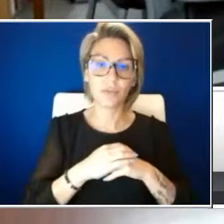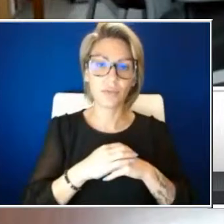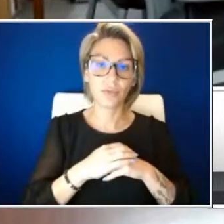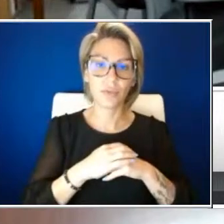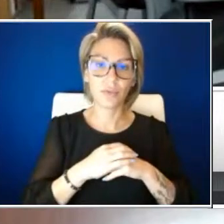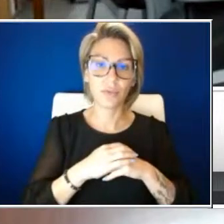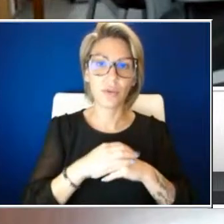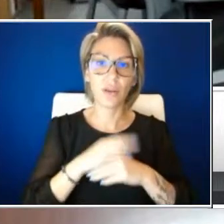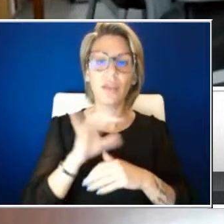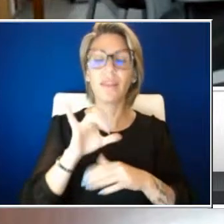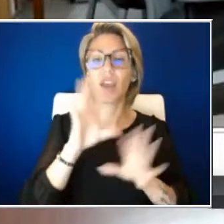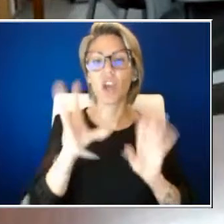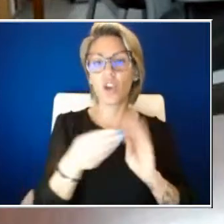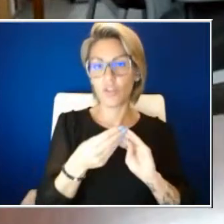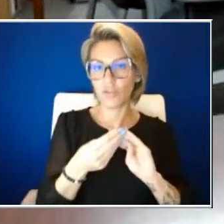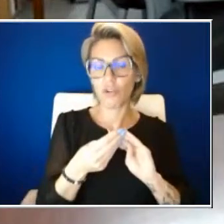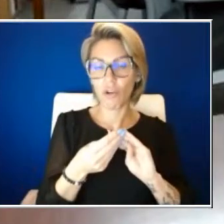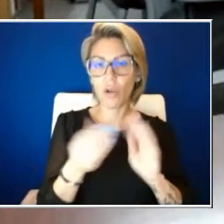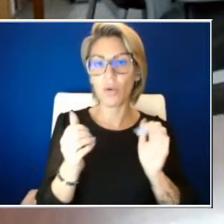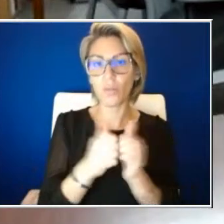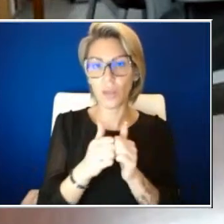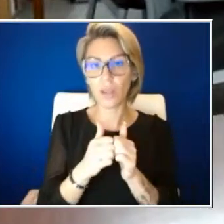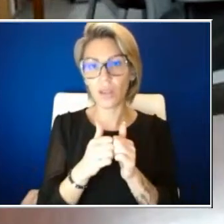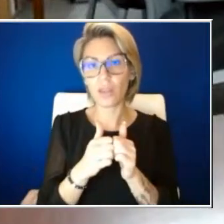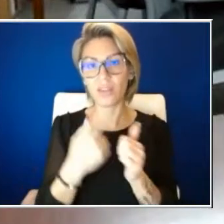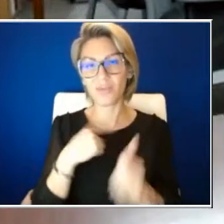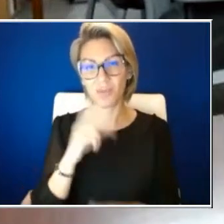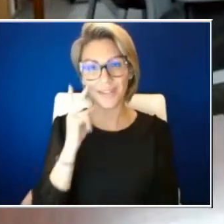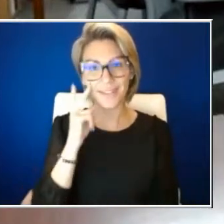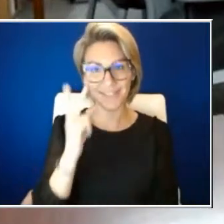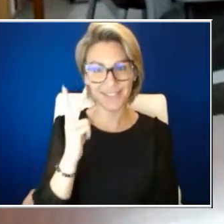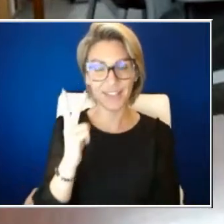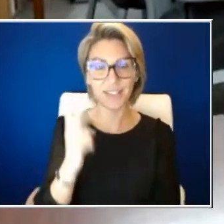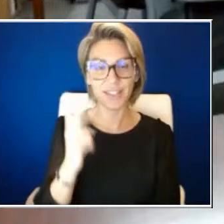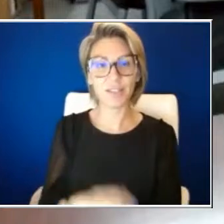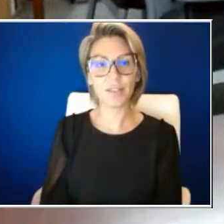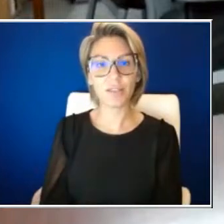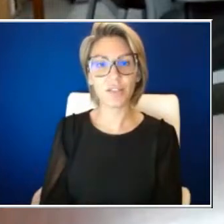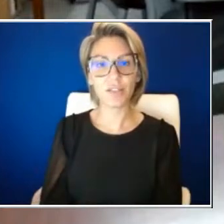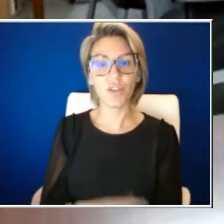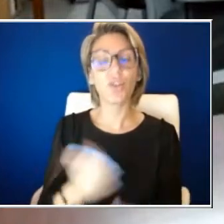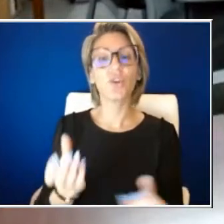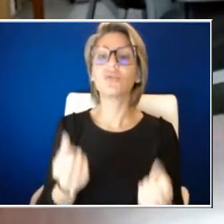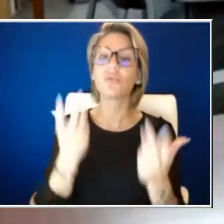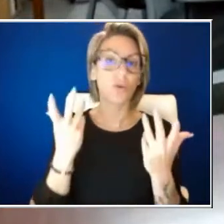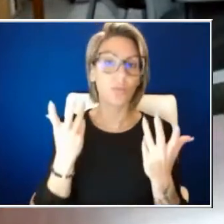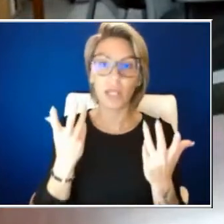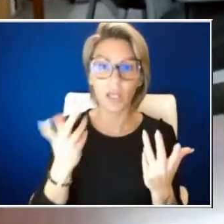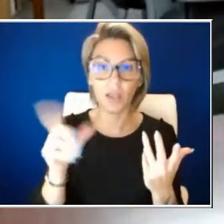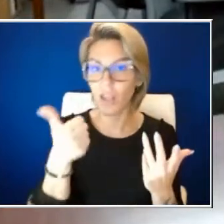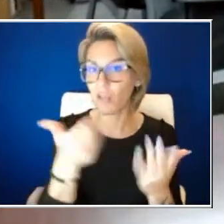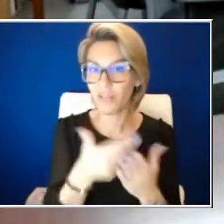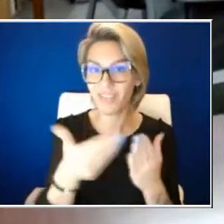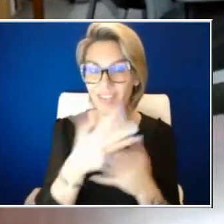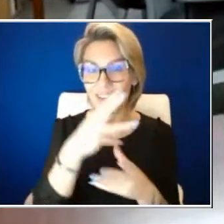overall prevalence of it that we're seeing. And there's so many other factors and so many other